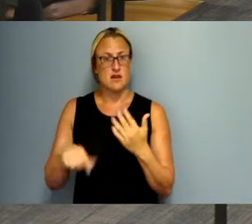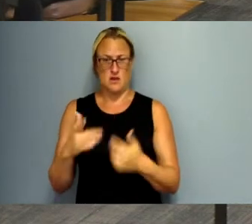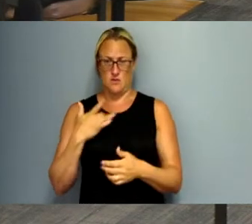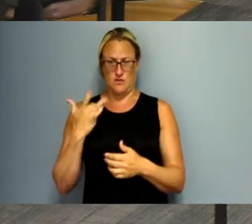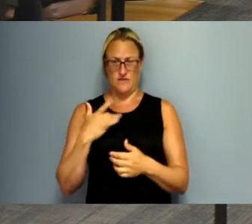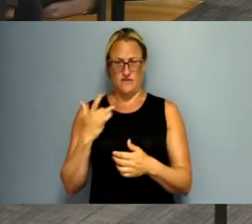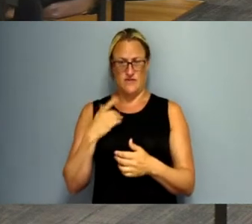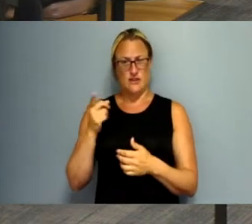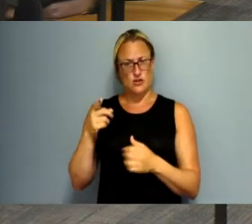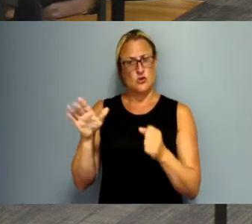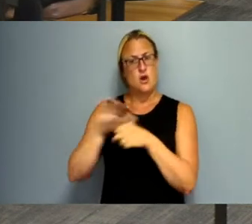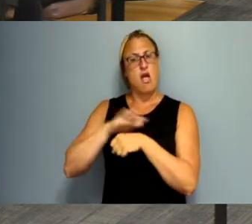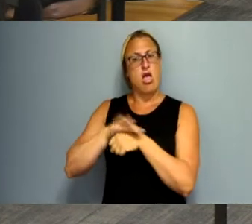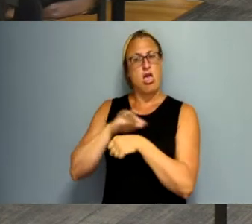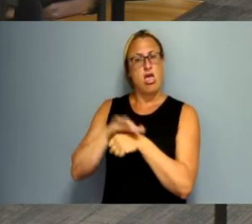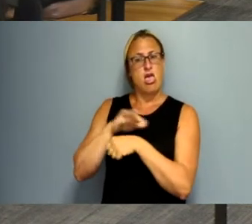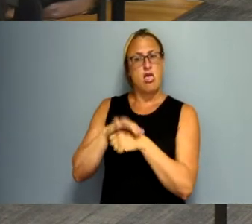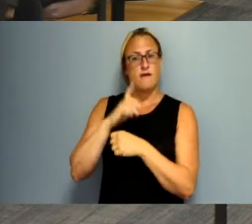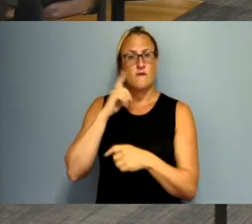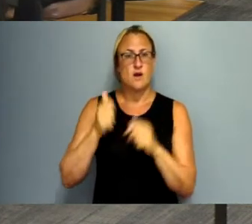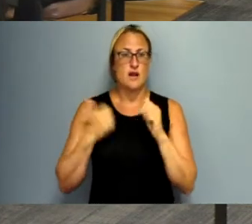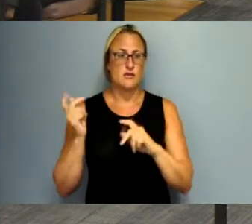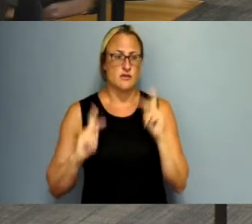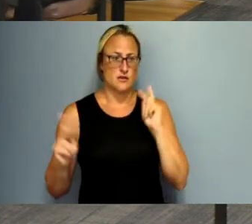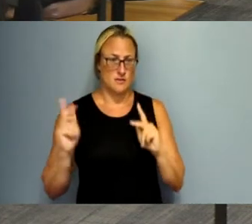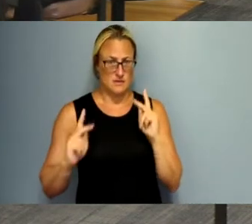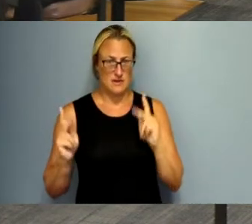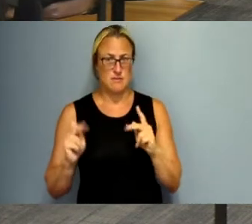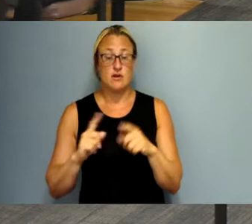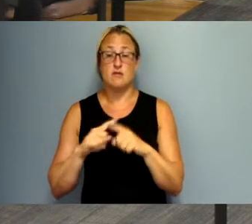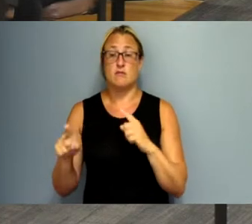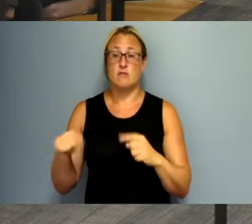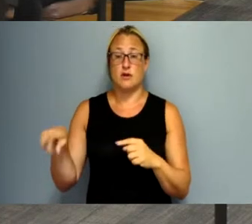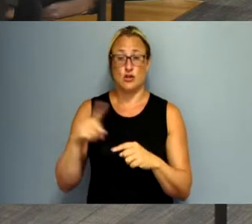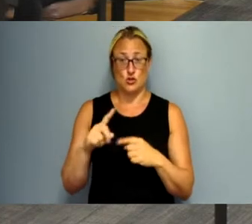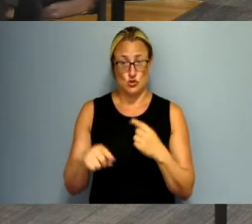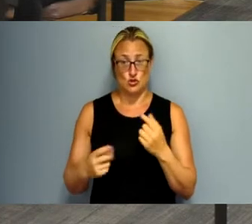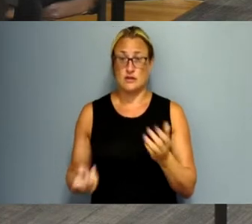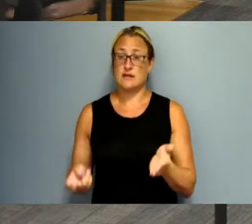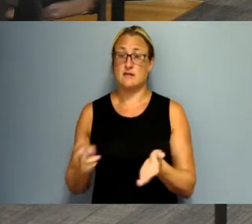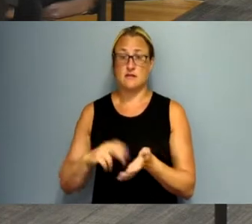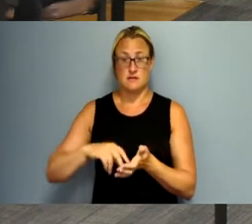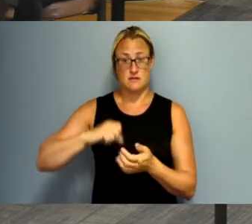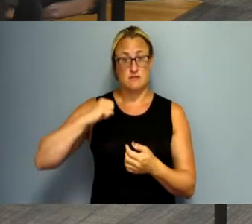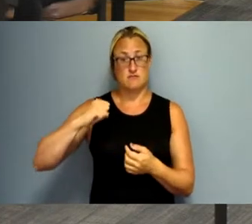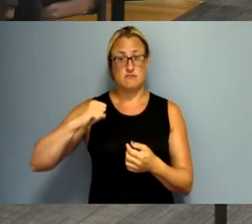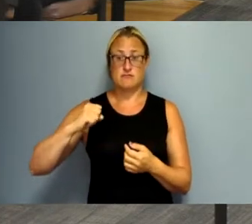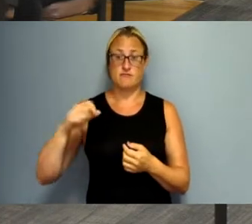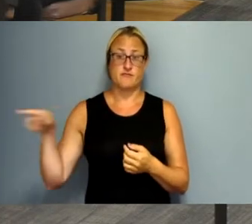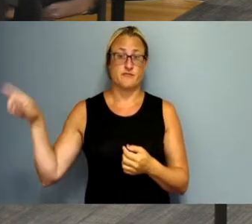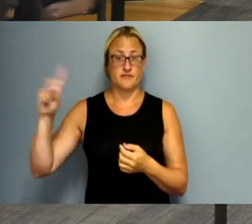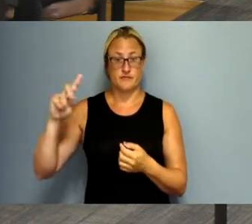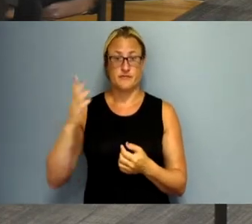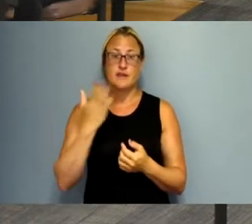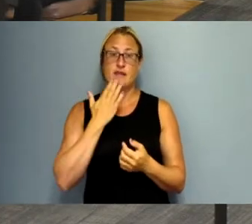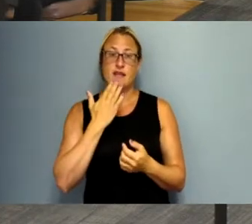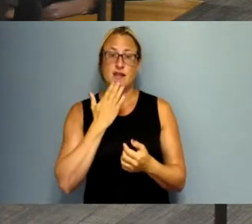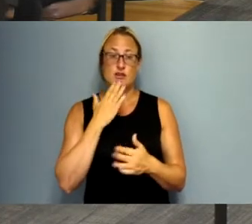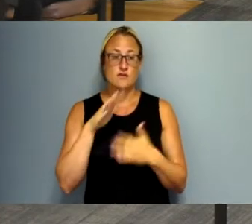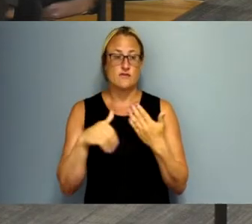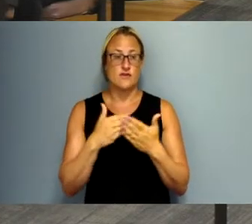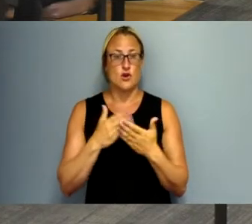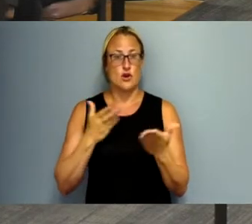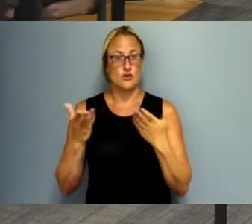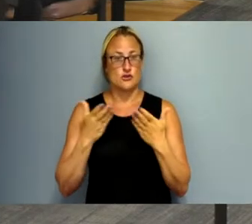good in your heart. You went with Chester County, and you should stand up again, stand up against them. And thank you for all your service